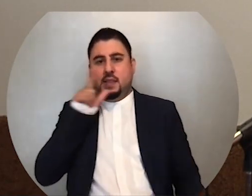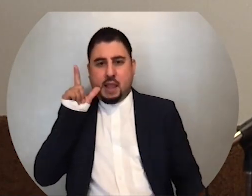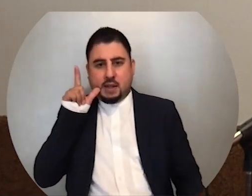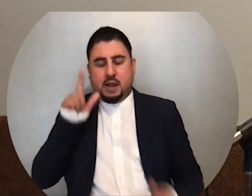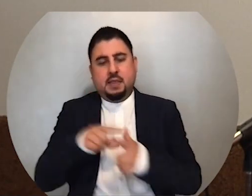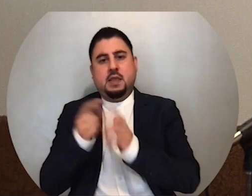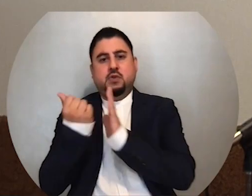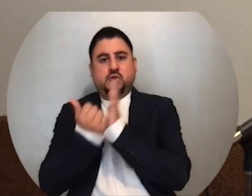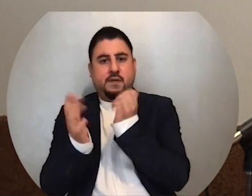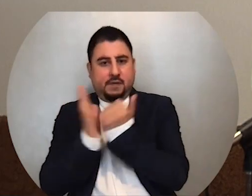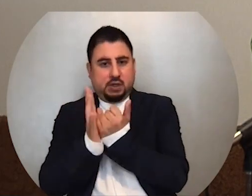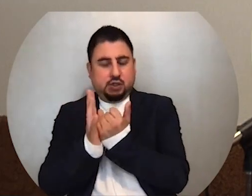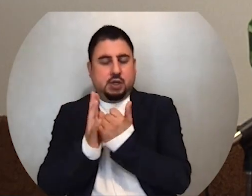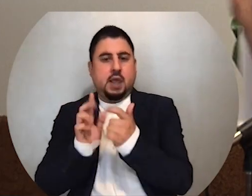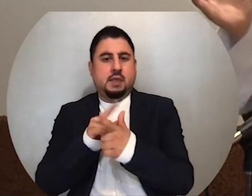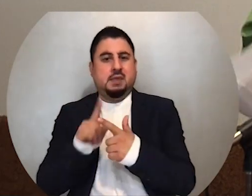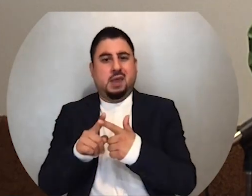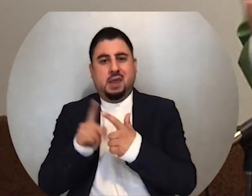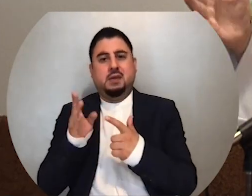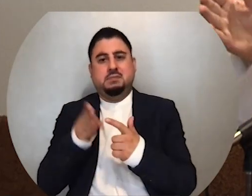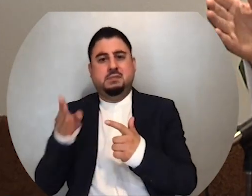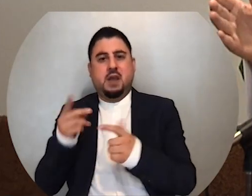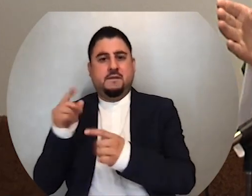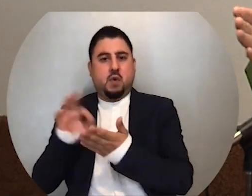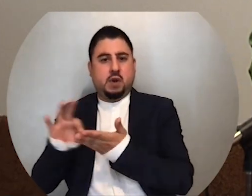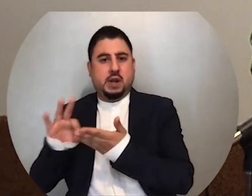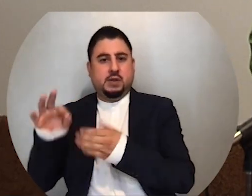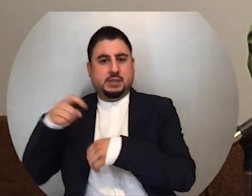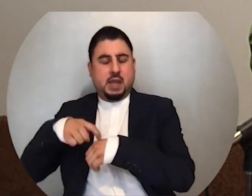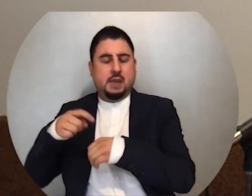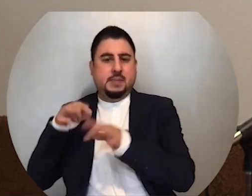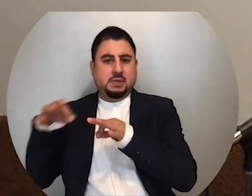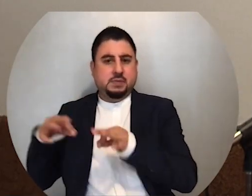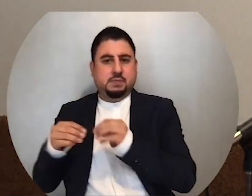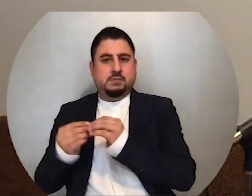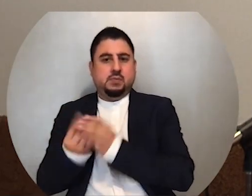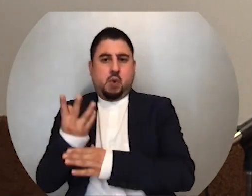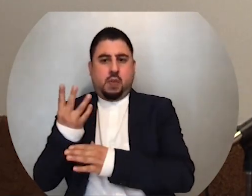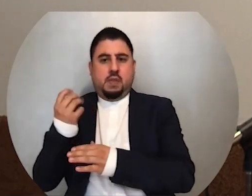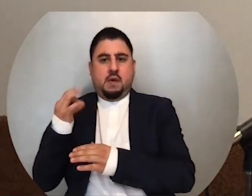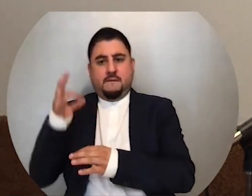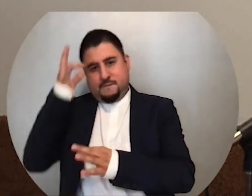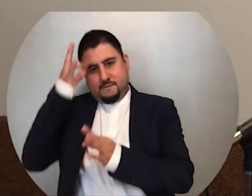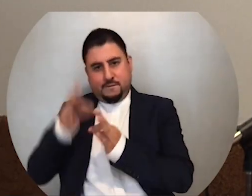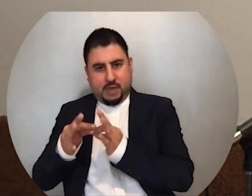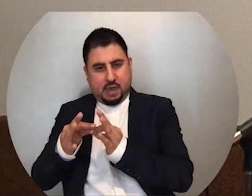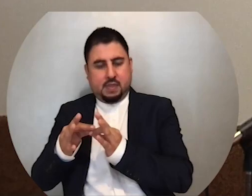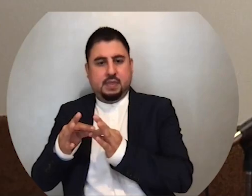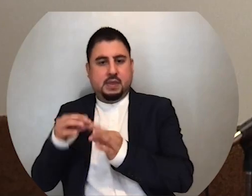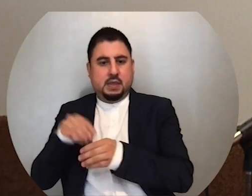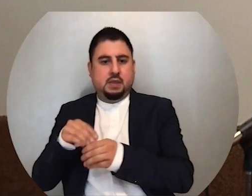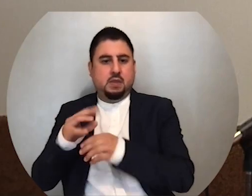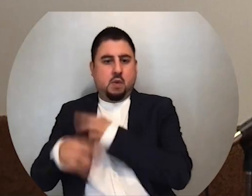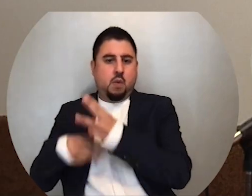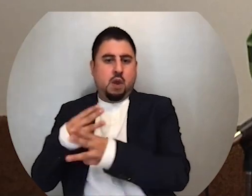the crucifixion, then the long time of ordinary time, which reflects the growth of faith,